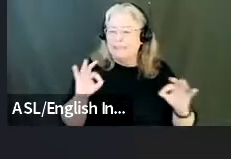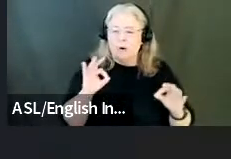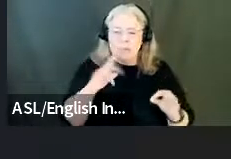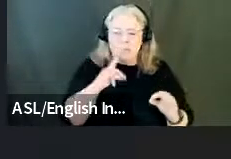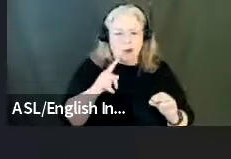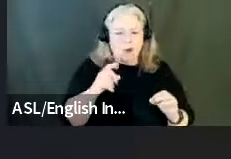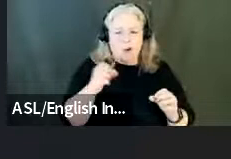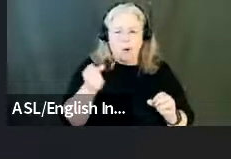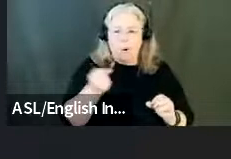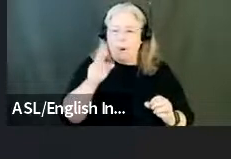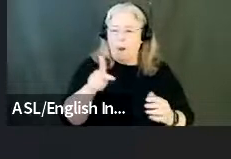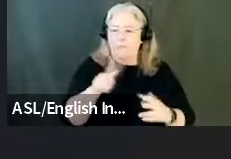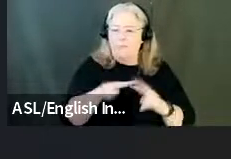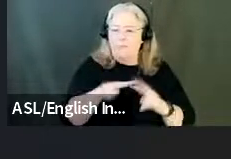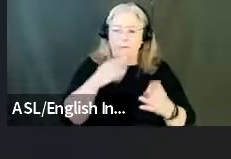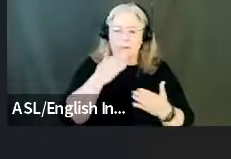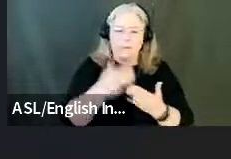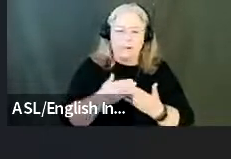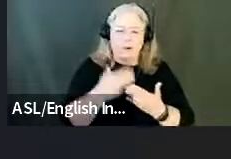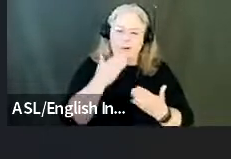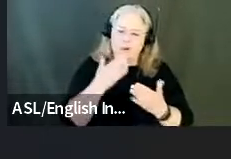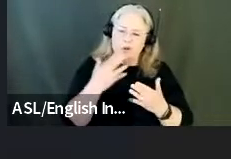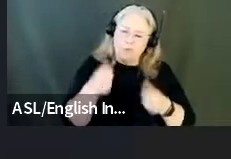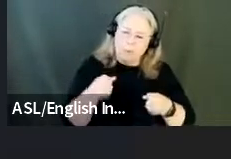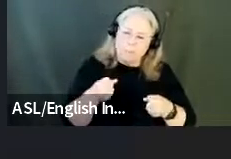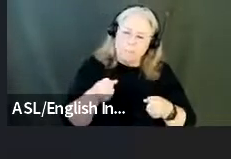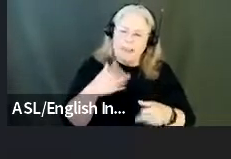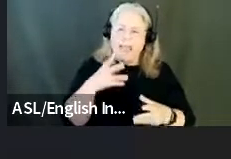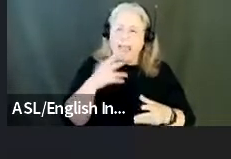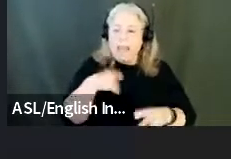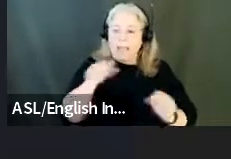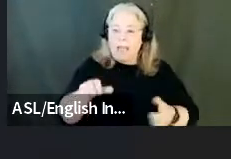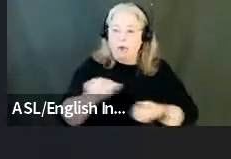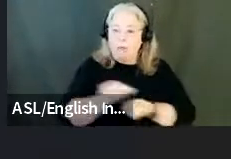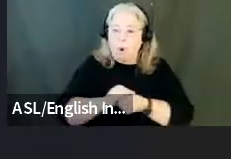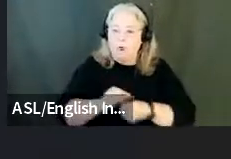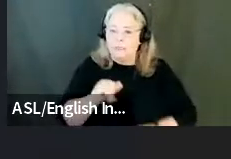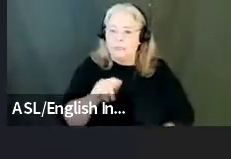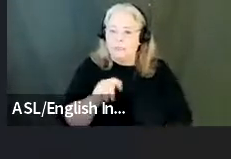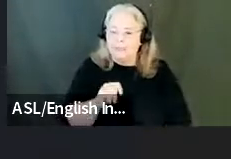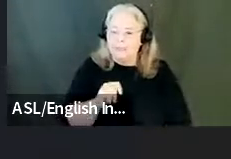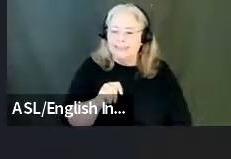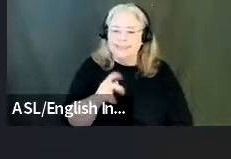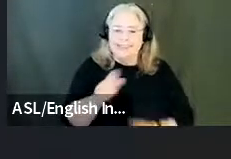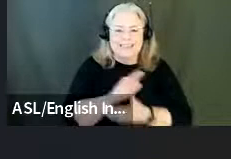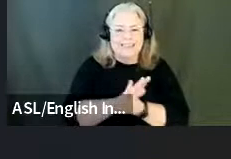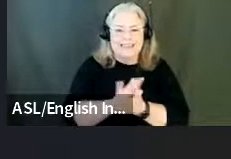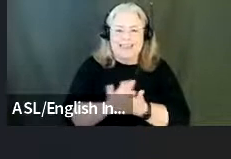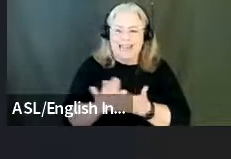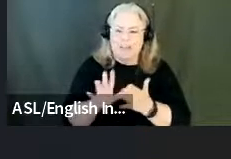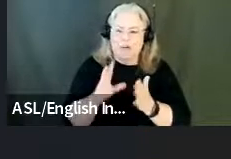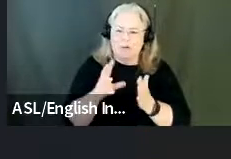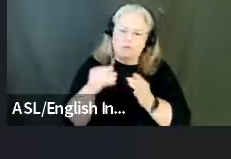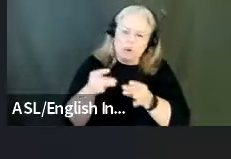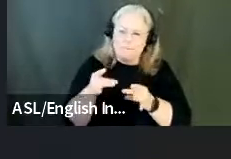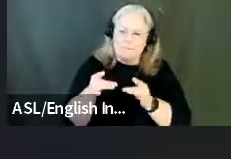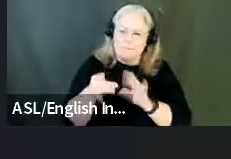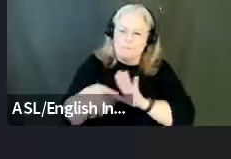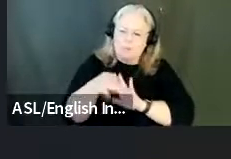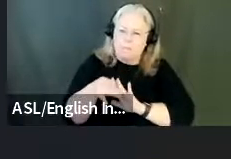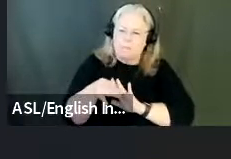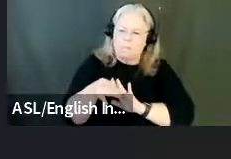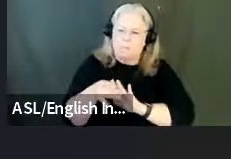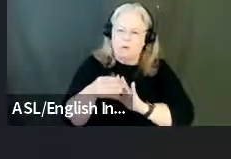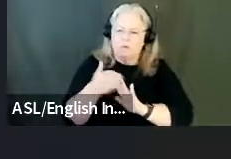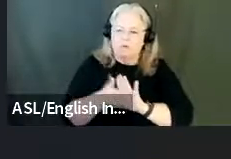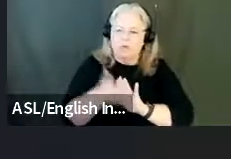really well, nice and grippy, and I can wash it. And I get a nice grippy surface that's washable. And I